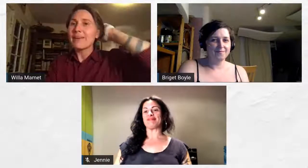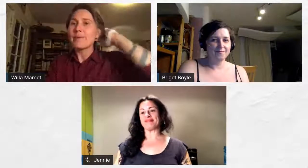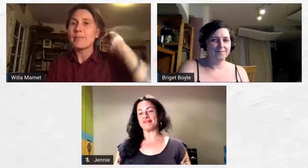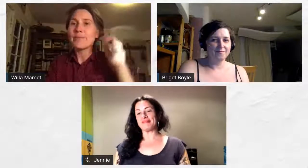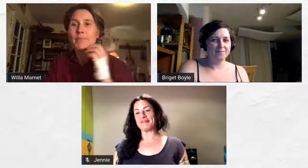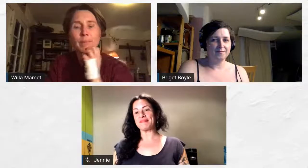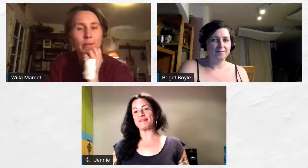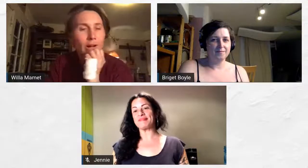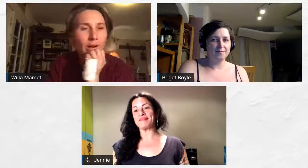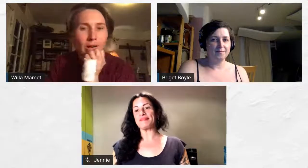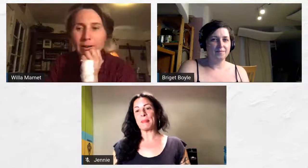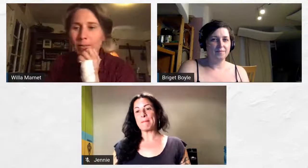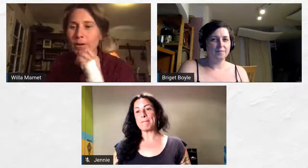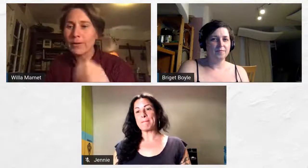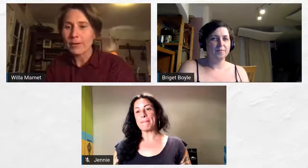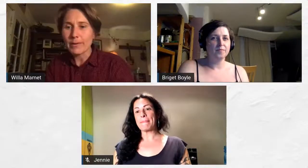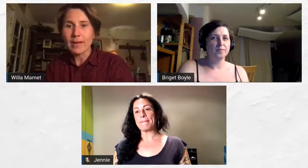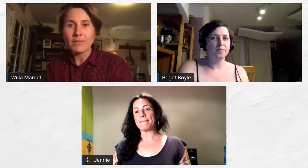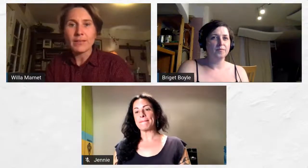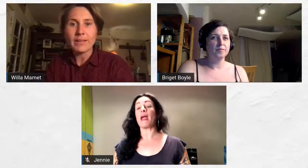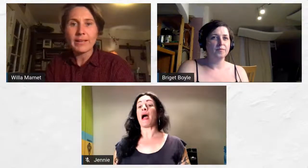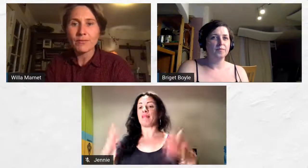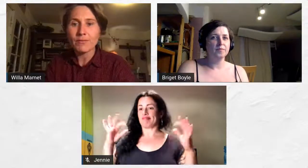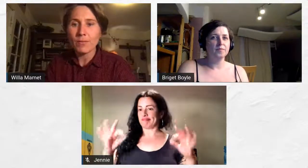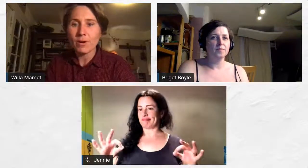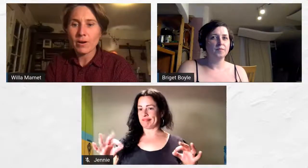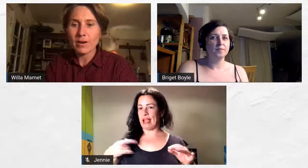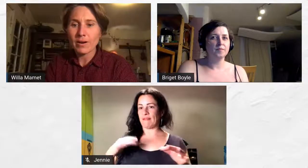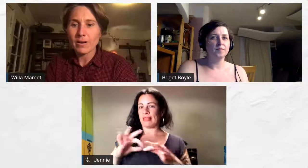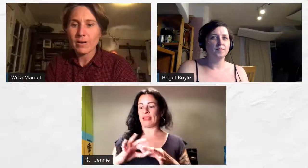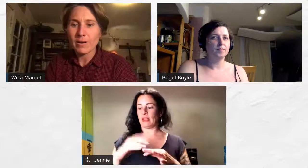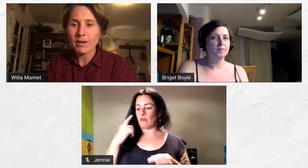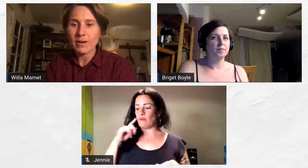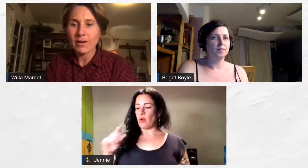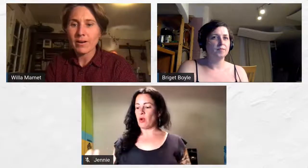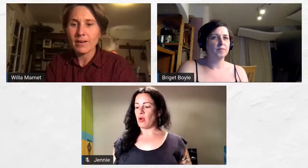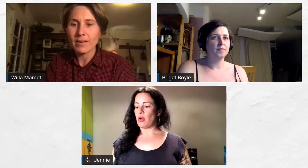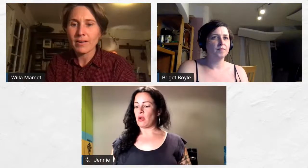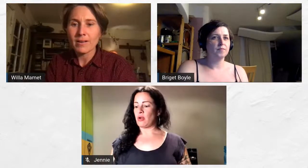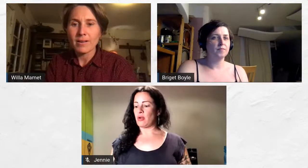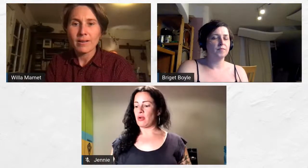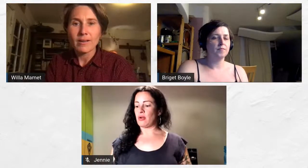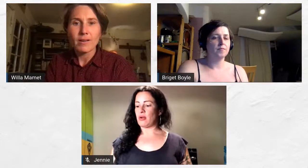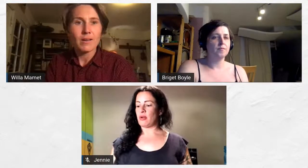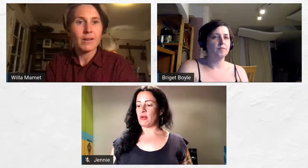We're having some people are, here we have a link for the